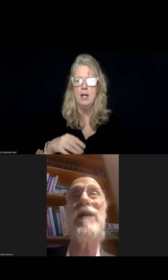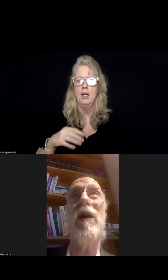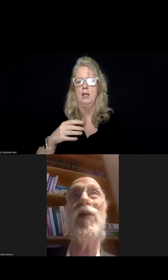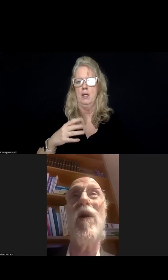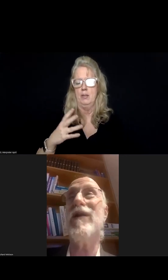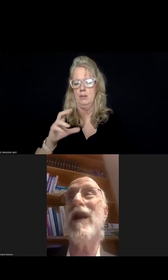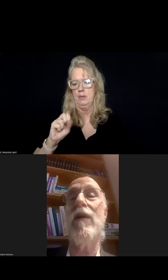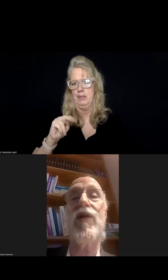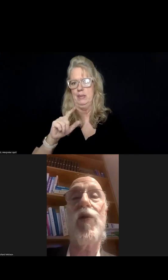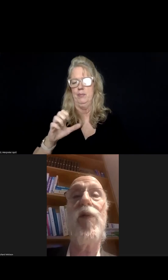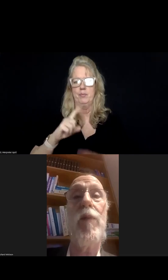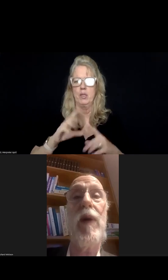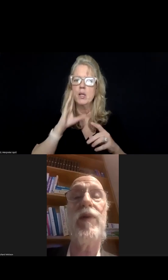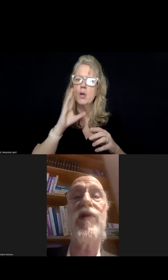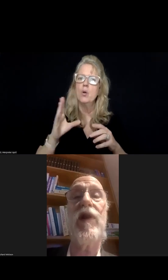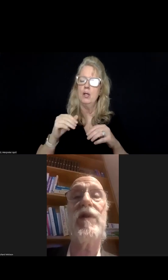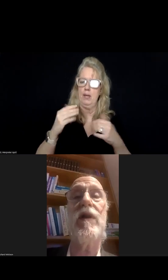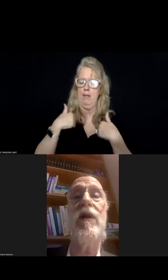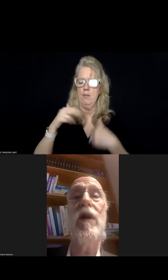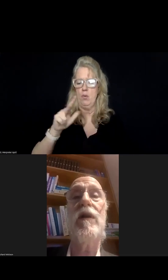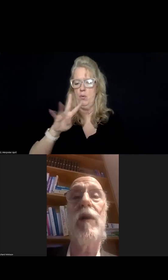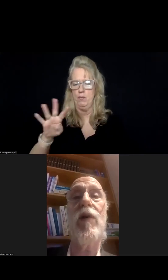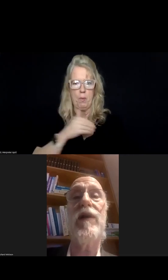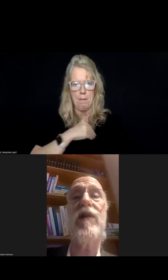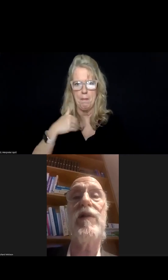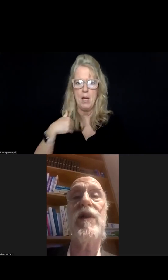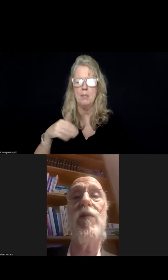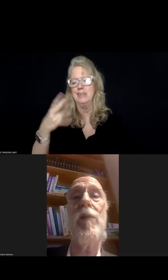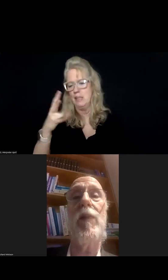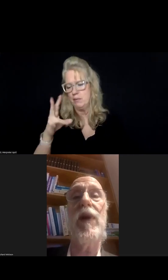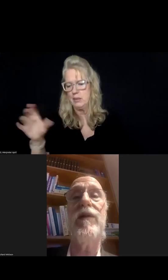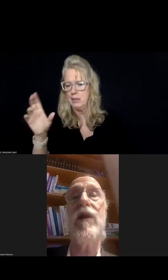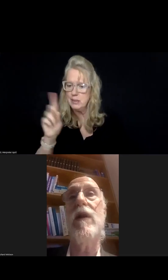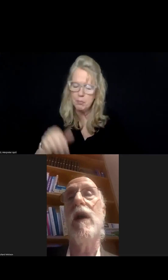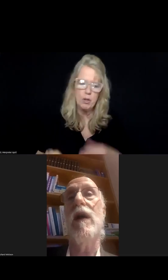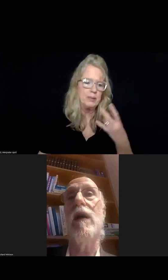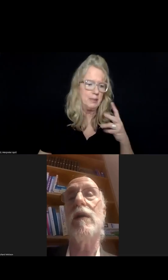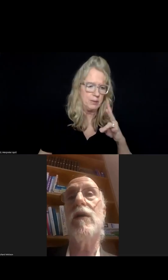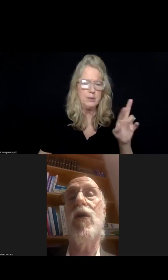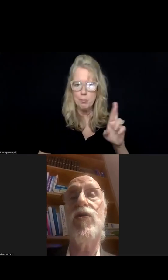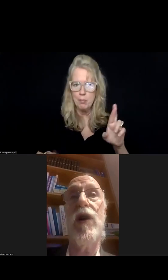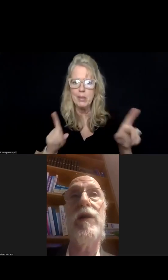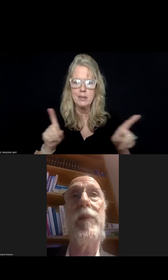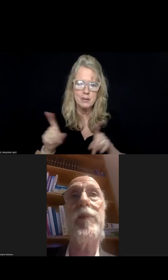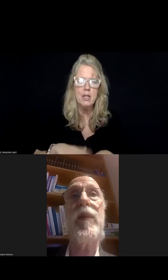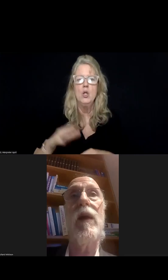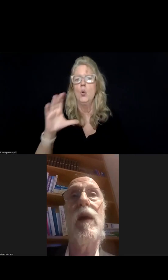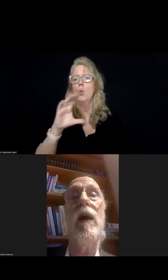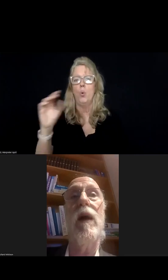Senate Mental Health Caucus now has 34 members, 17 Democrats, 17 Republicans,